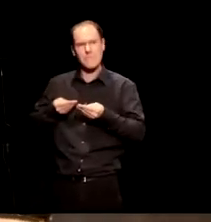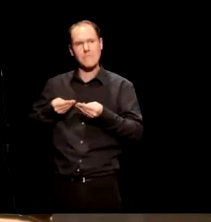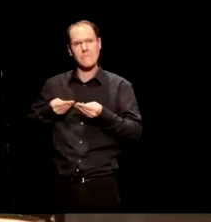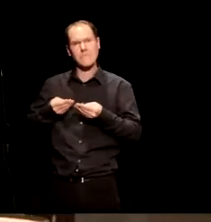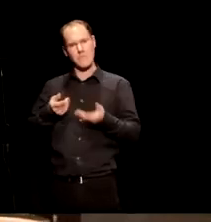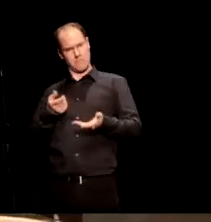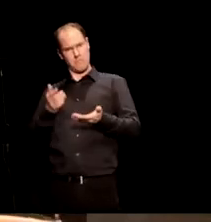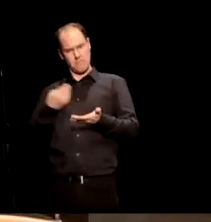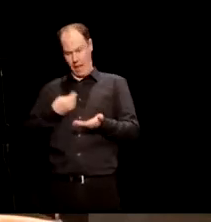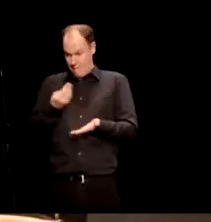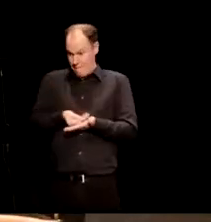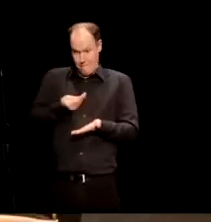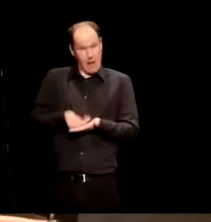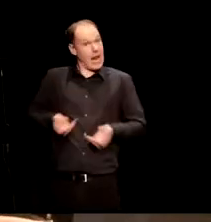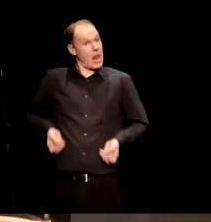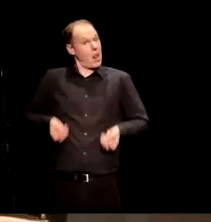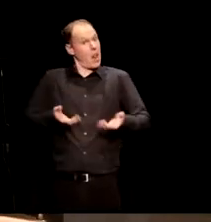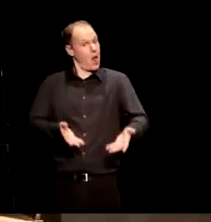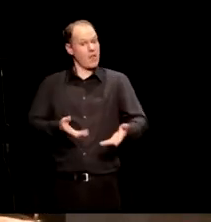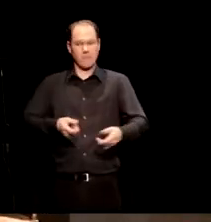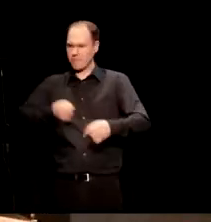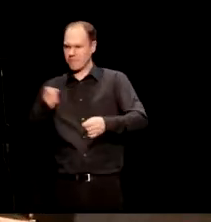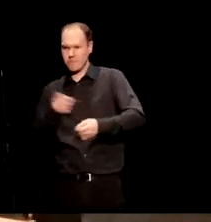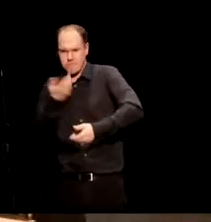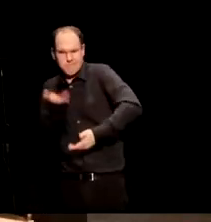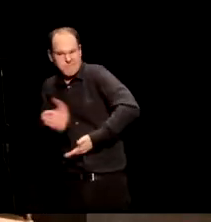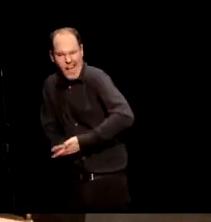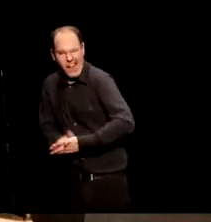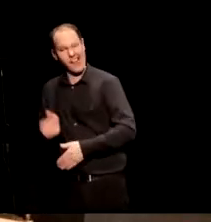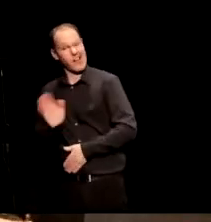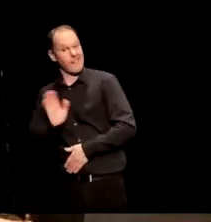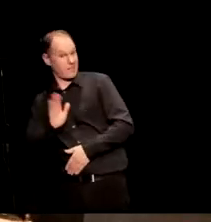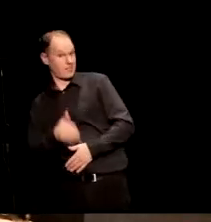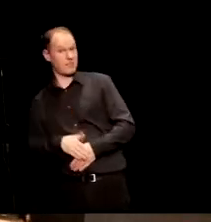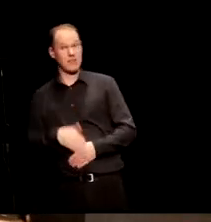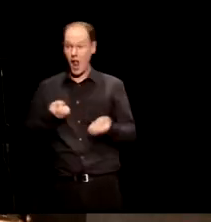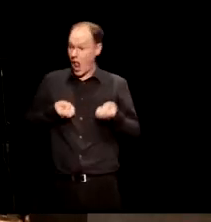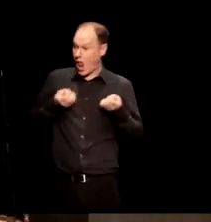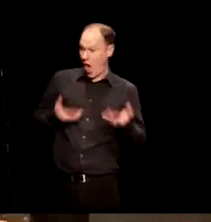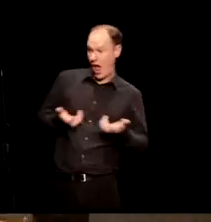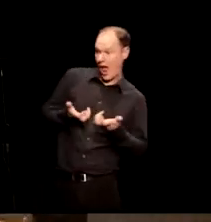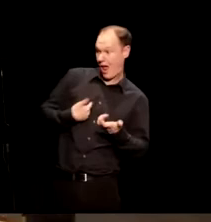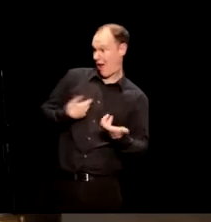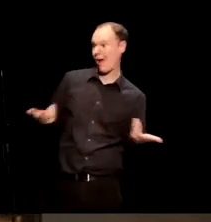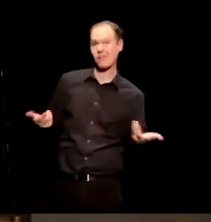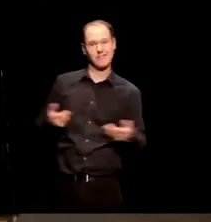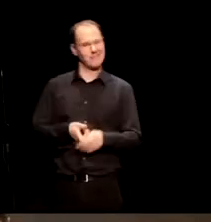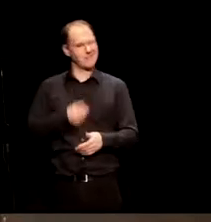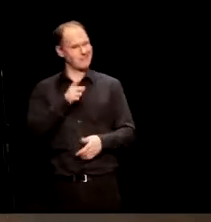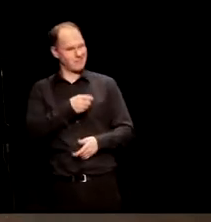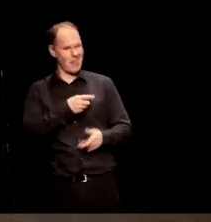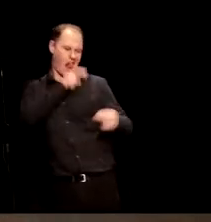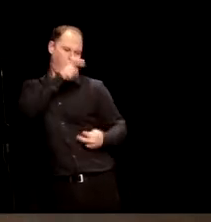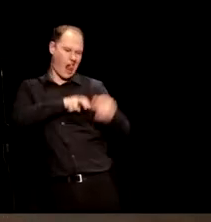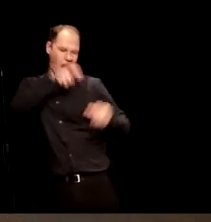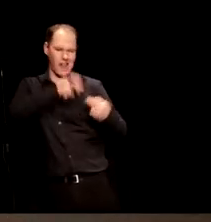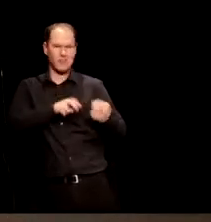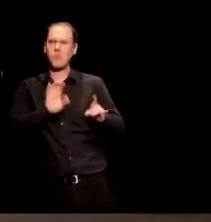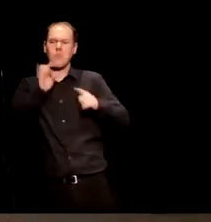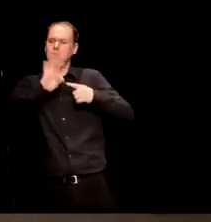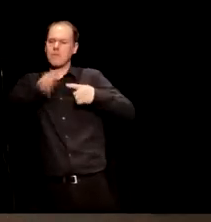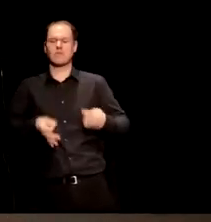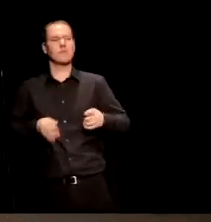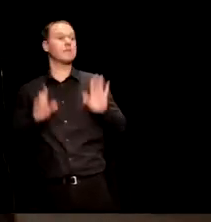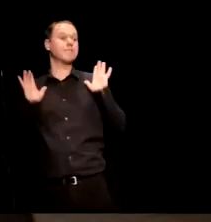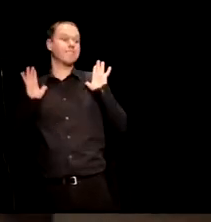Then I didn't lose my money shooting crabs. I lost it speculating. It won't do any good for you and I to squabble over what